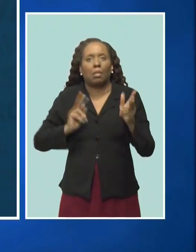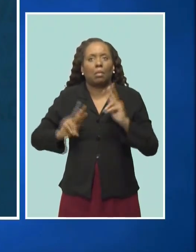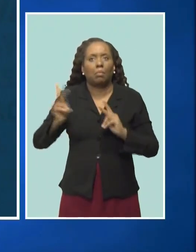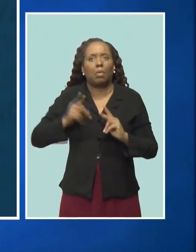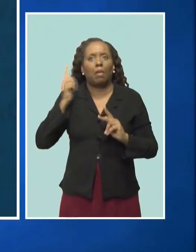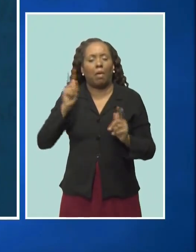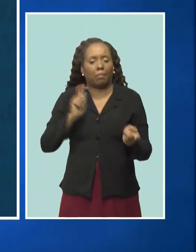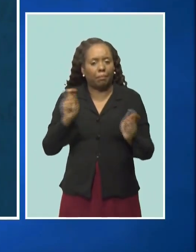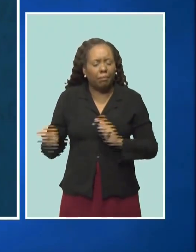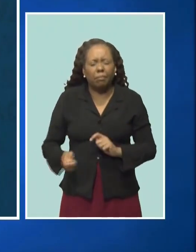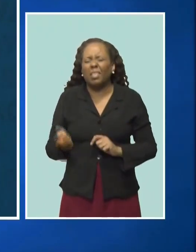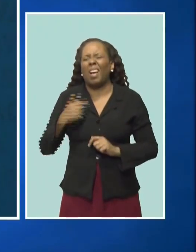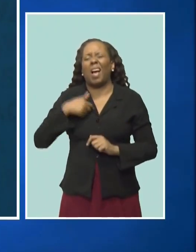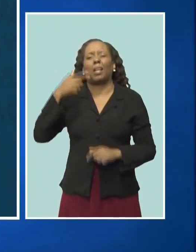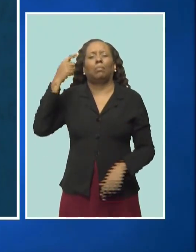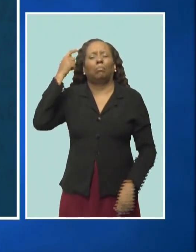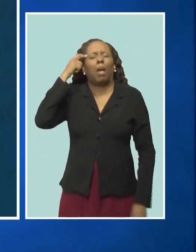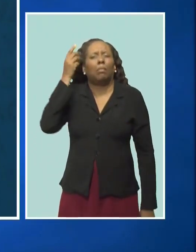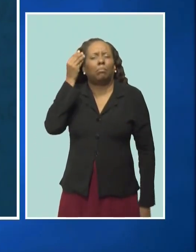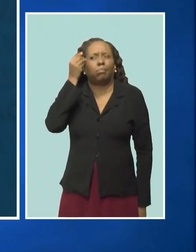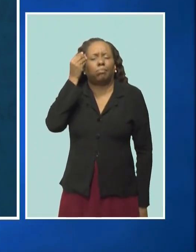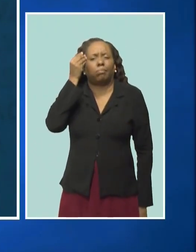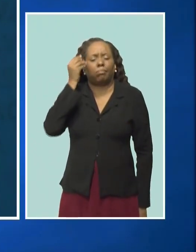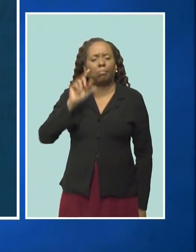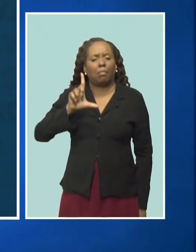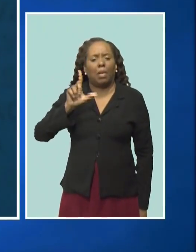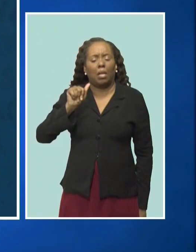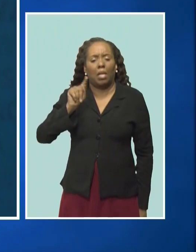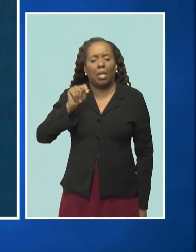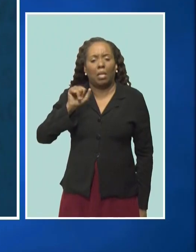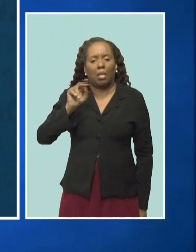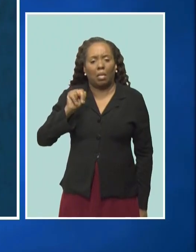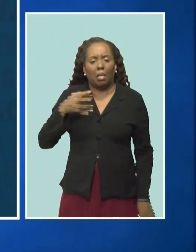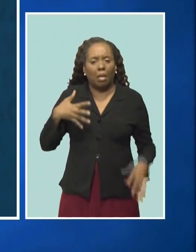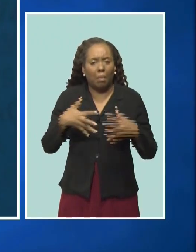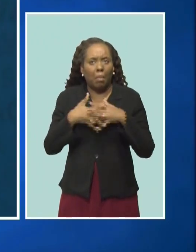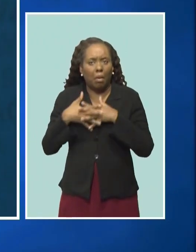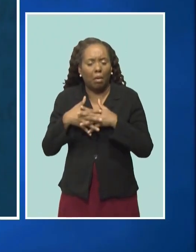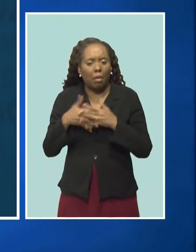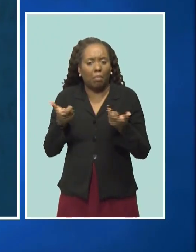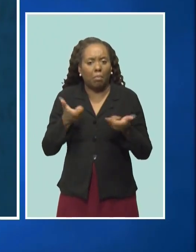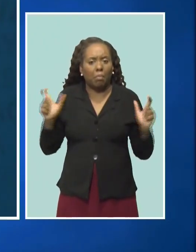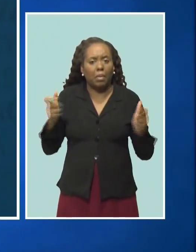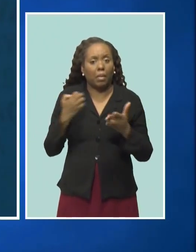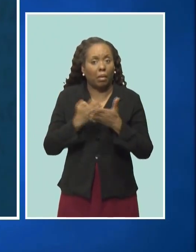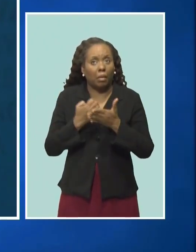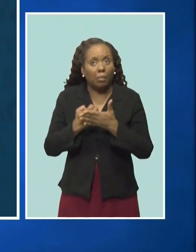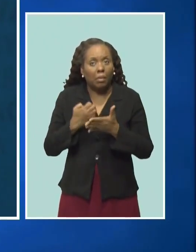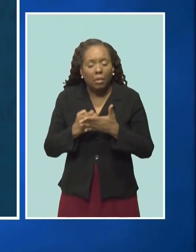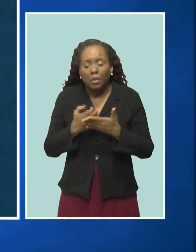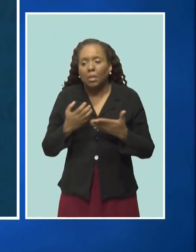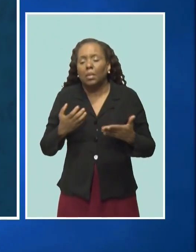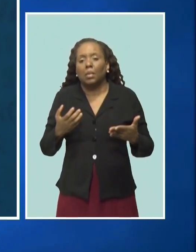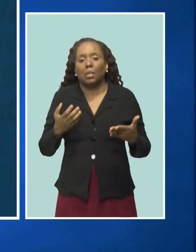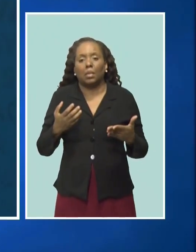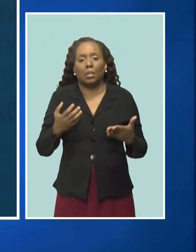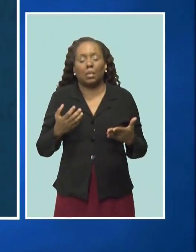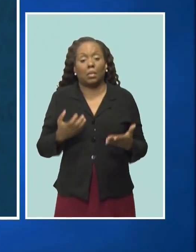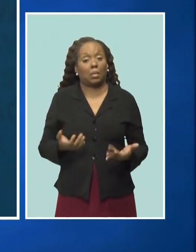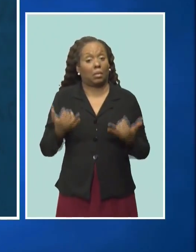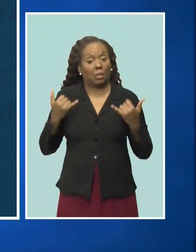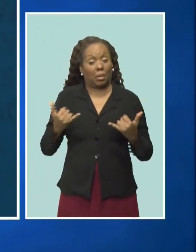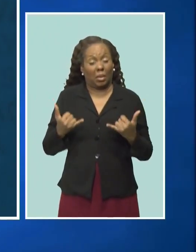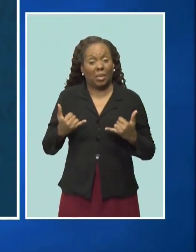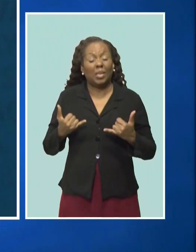reform. So when I think of Latin America, of the big economies in Latin America, it is time